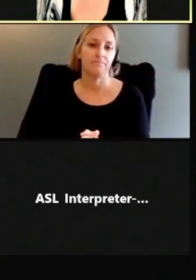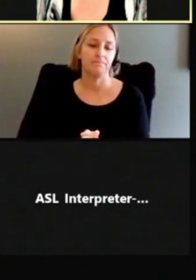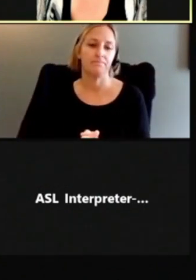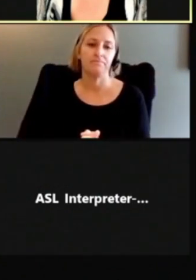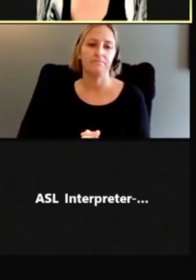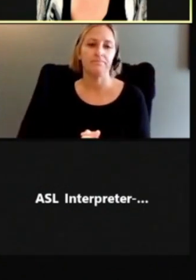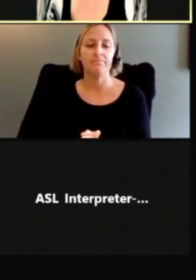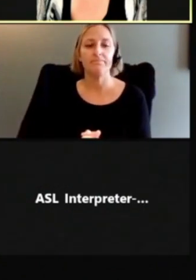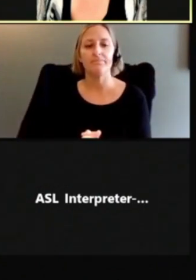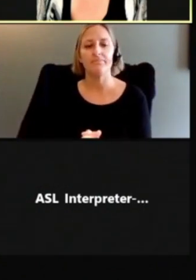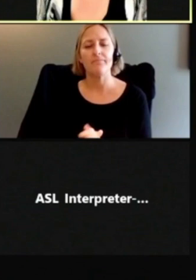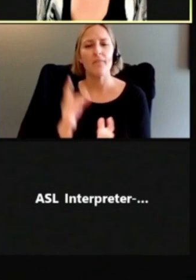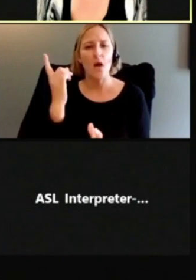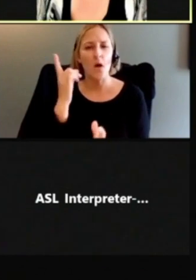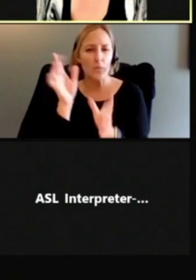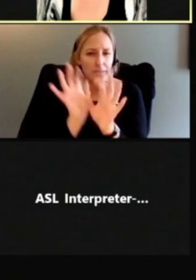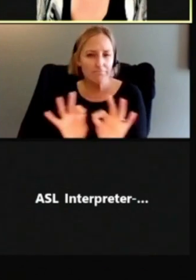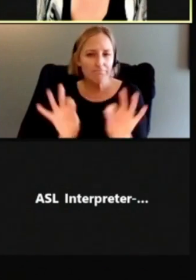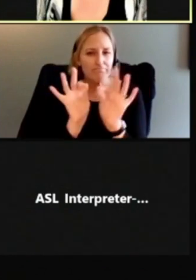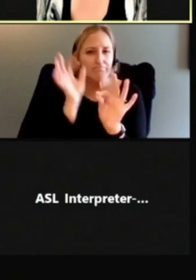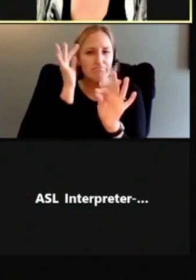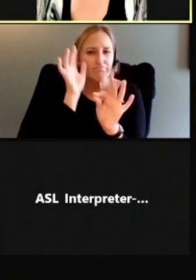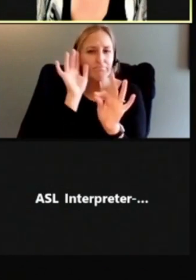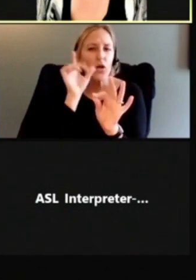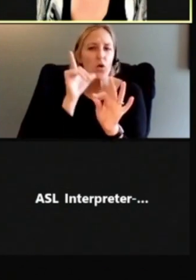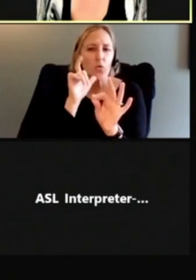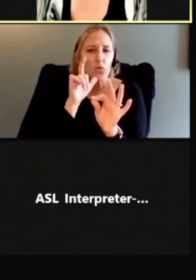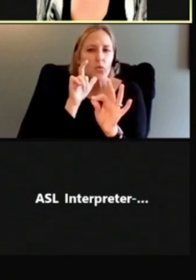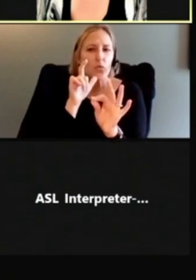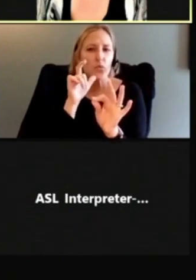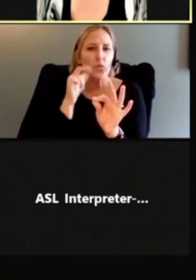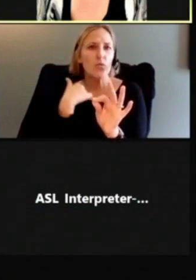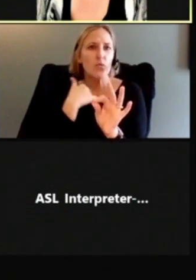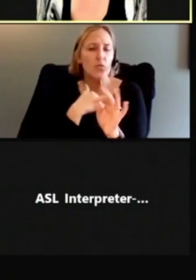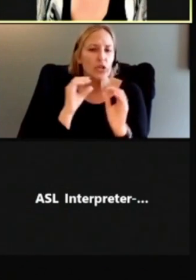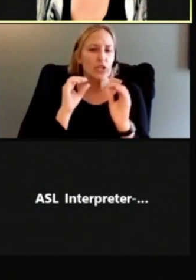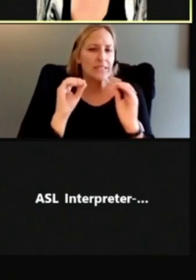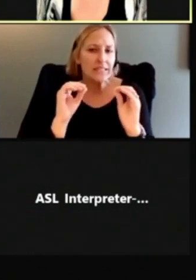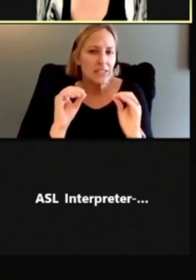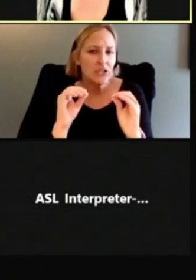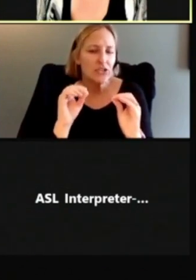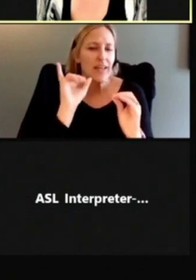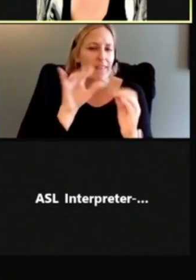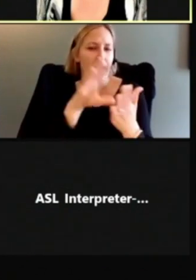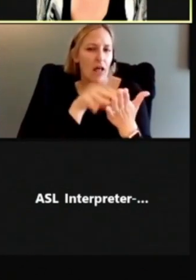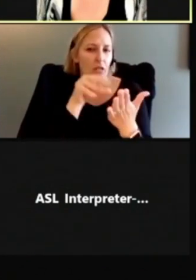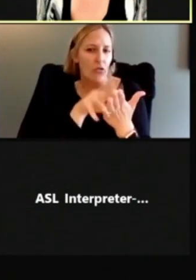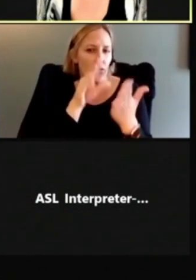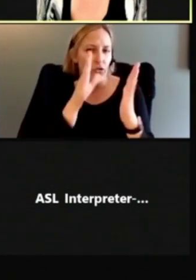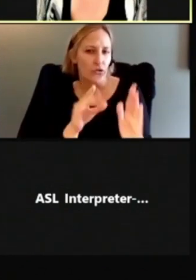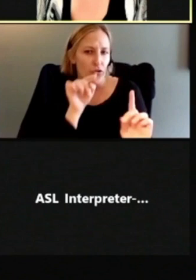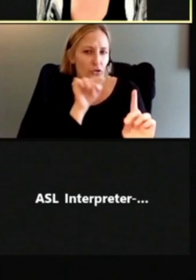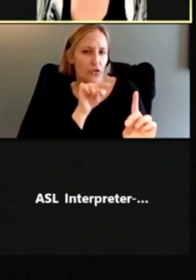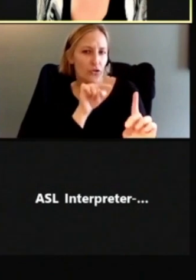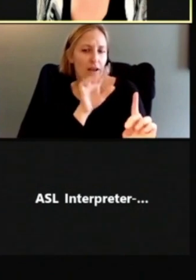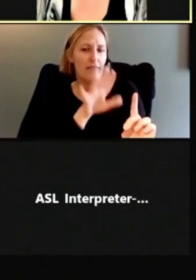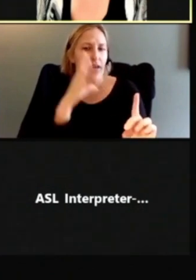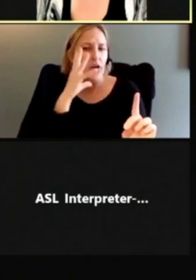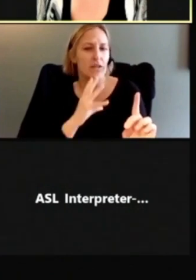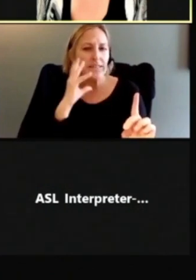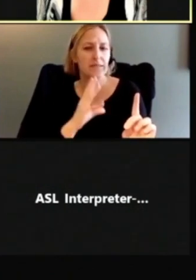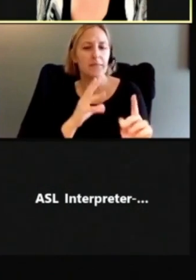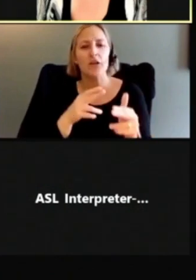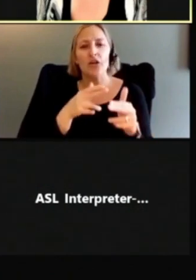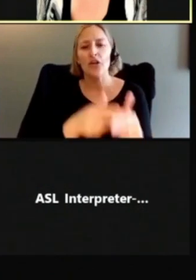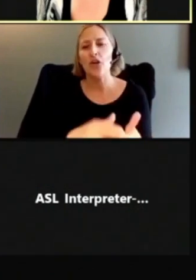So always think about your learner as you're creating your content. This is known as the learner experience, or LX